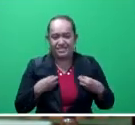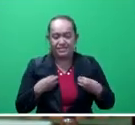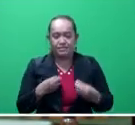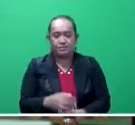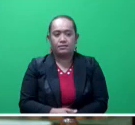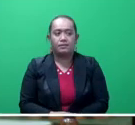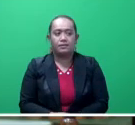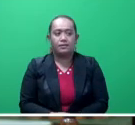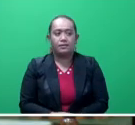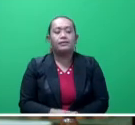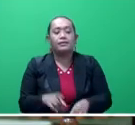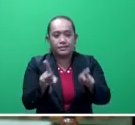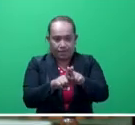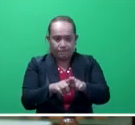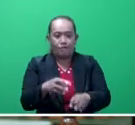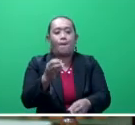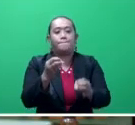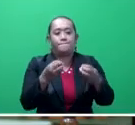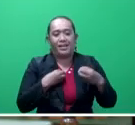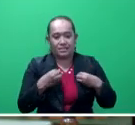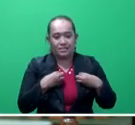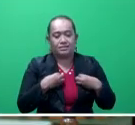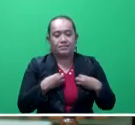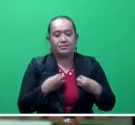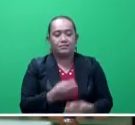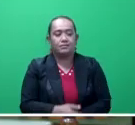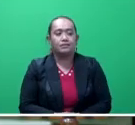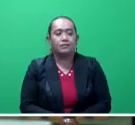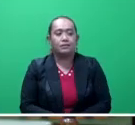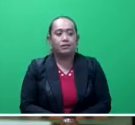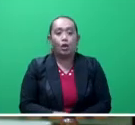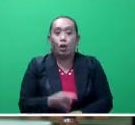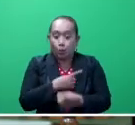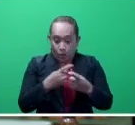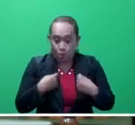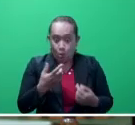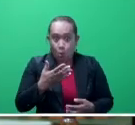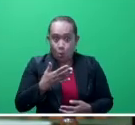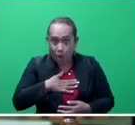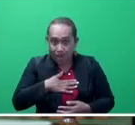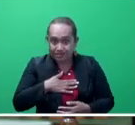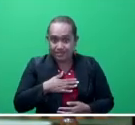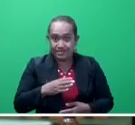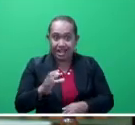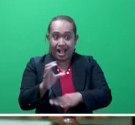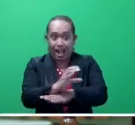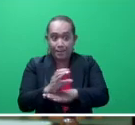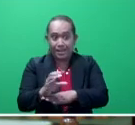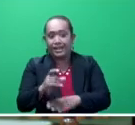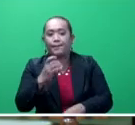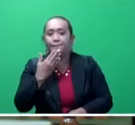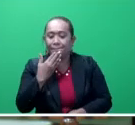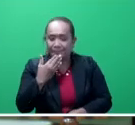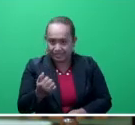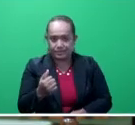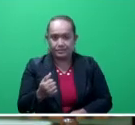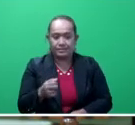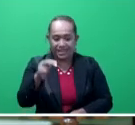and operational needs. We trust companies to know what they need. Existing micro businesses with turnover of less